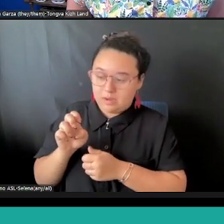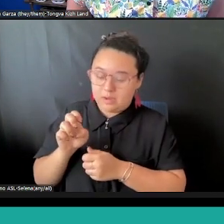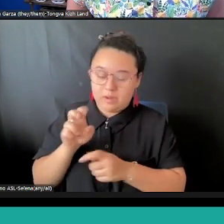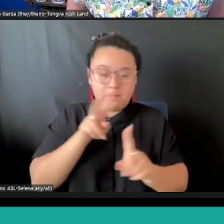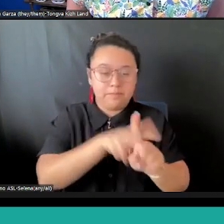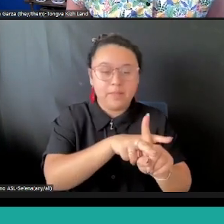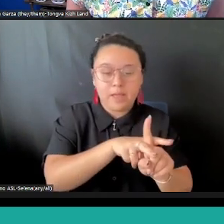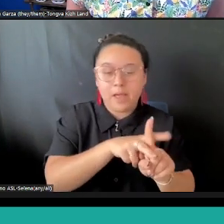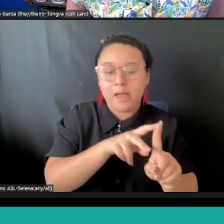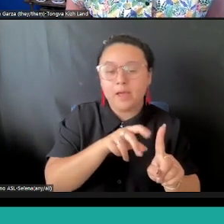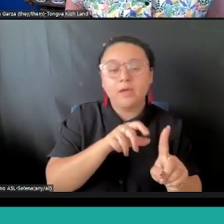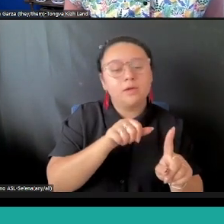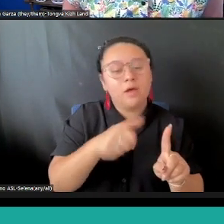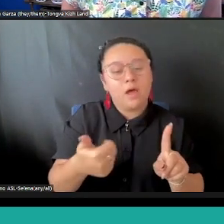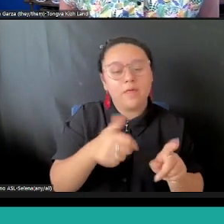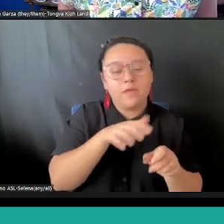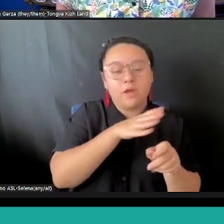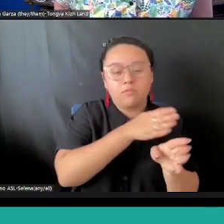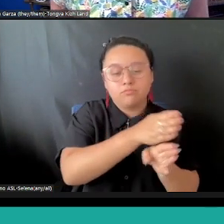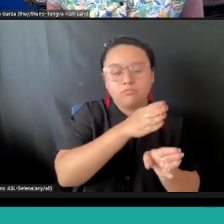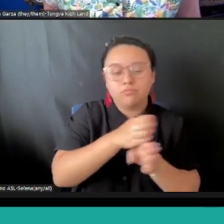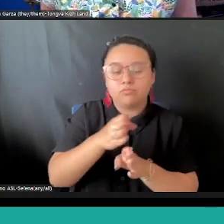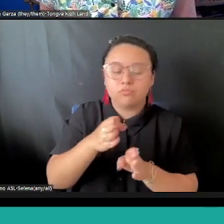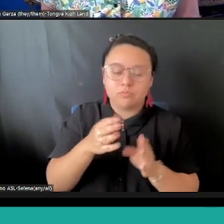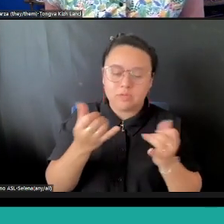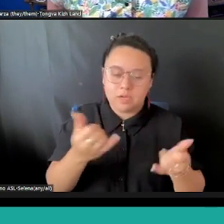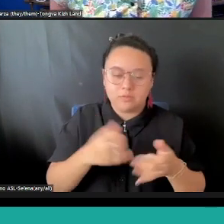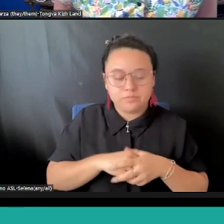into all of your different roles in the field now.